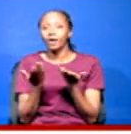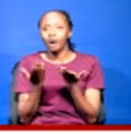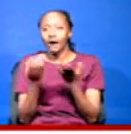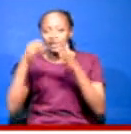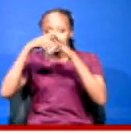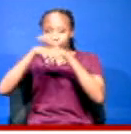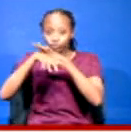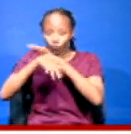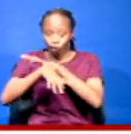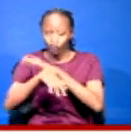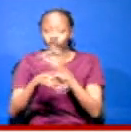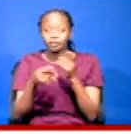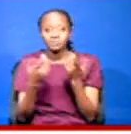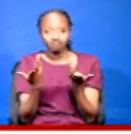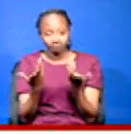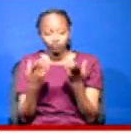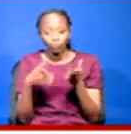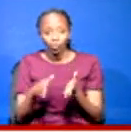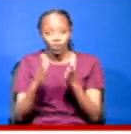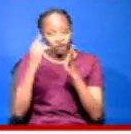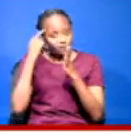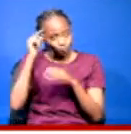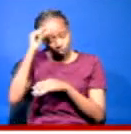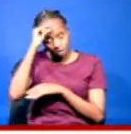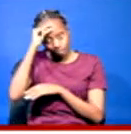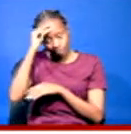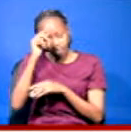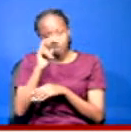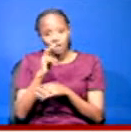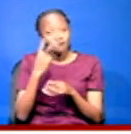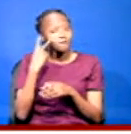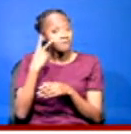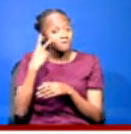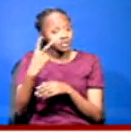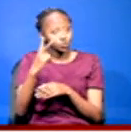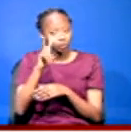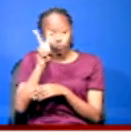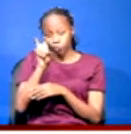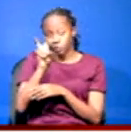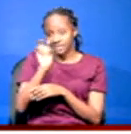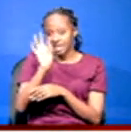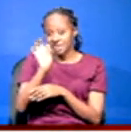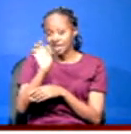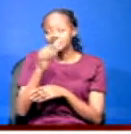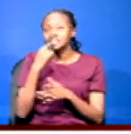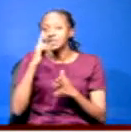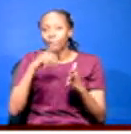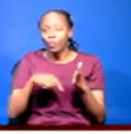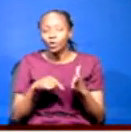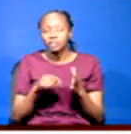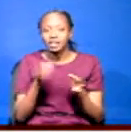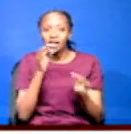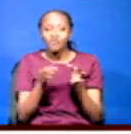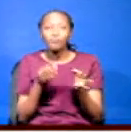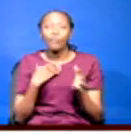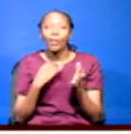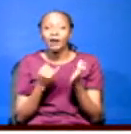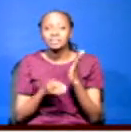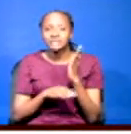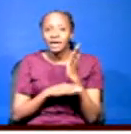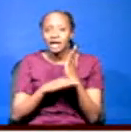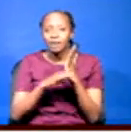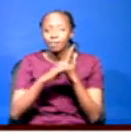social pillar of Kenya Vision 2030 also stipulates that in order to improve the overall livelihoods of